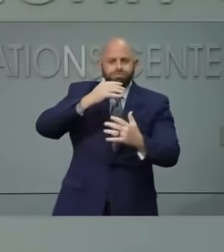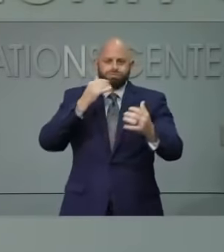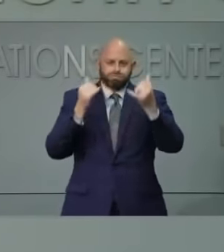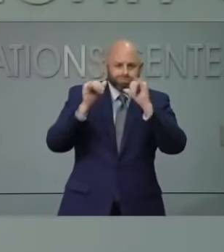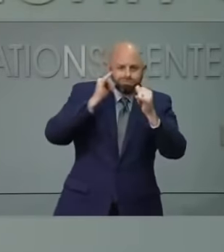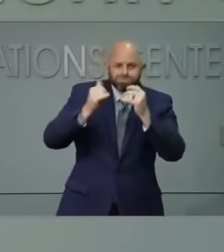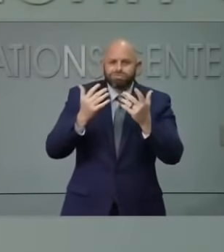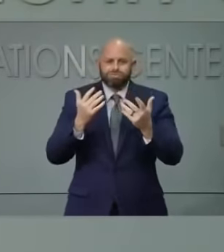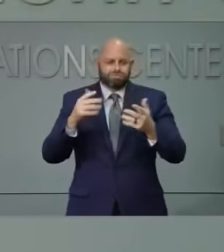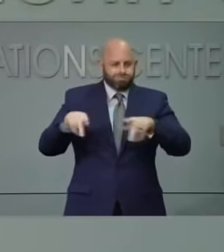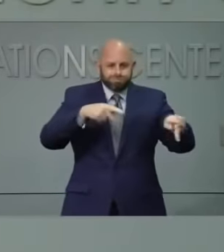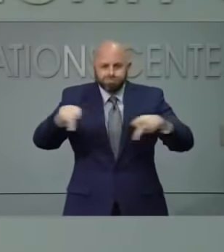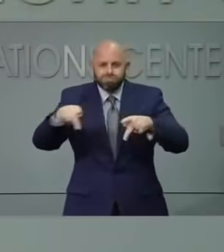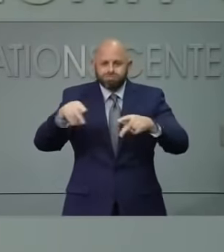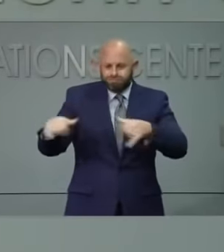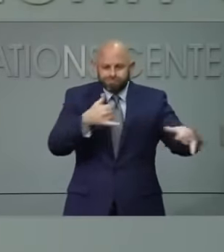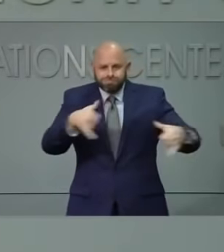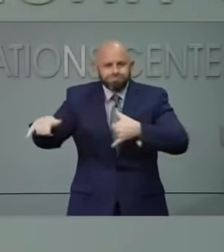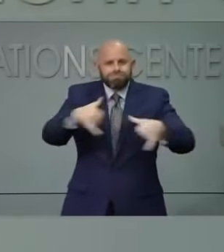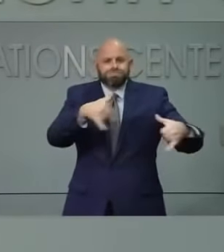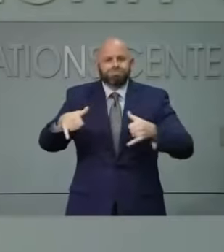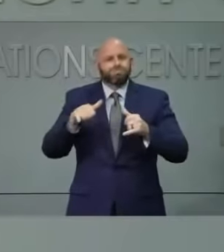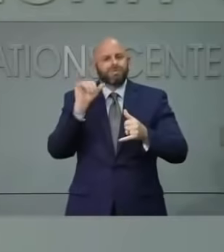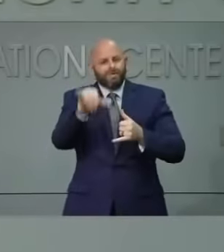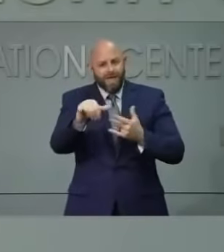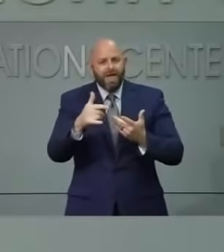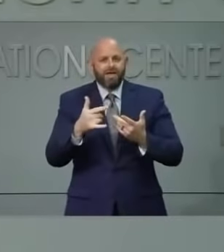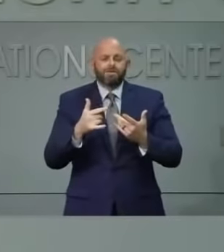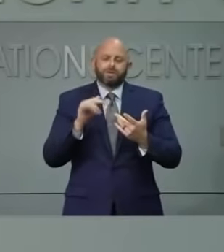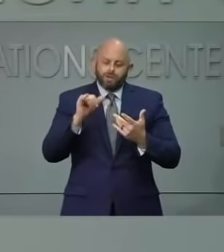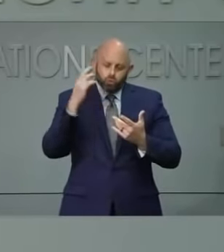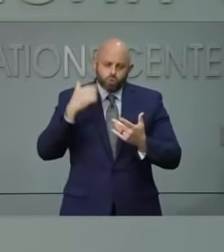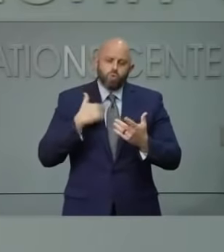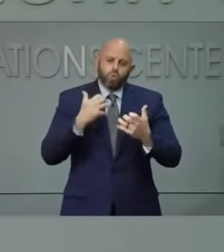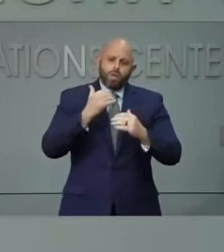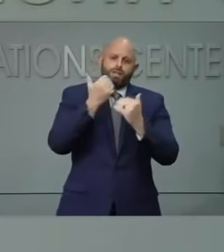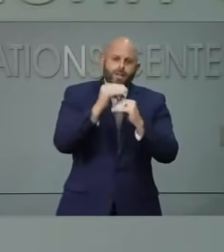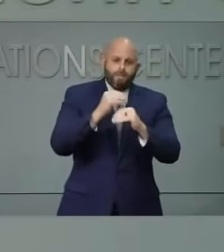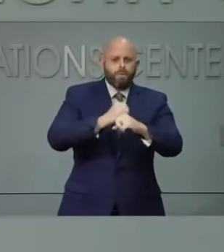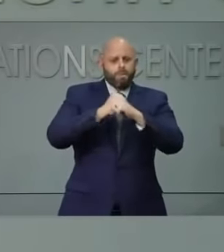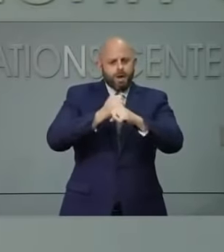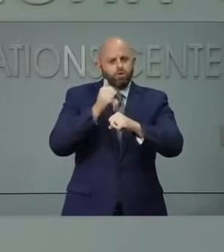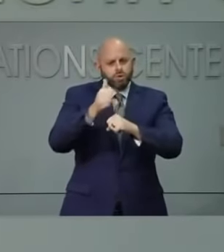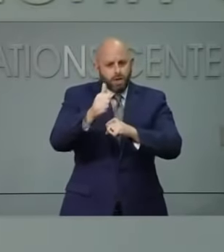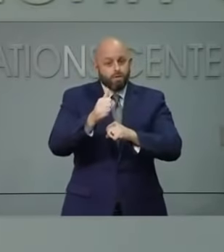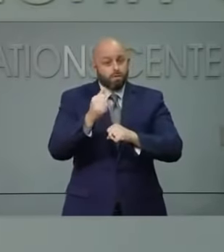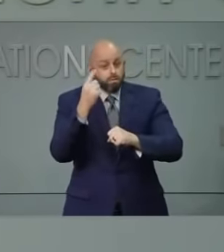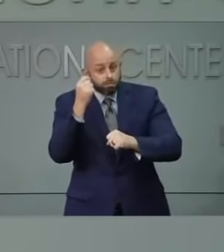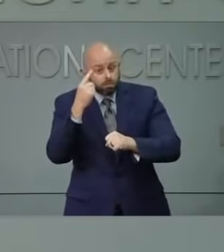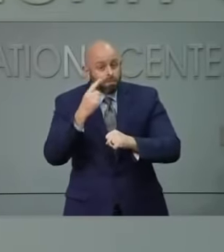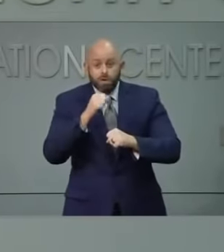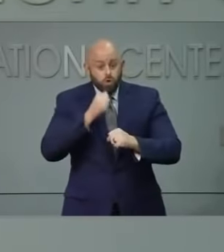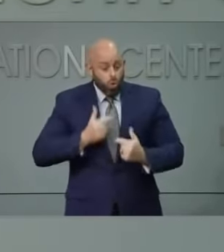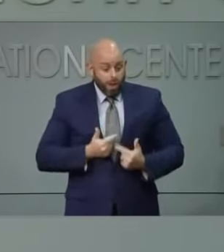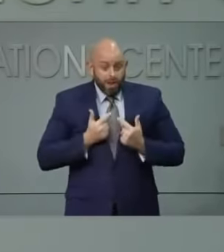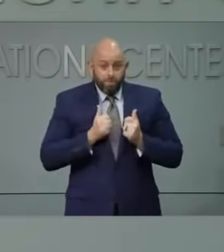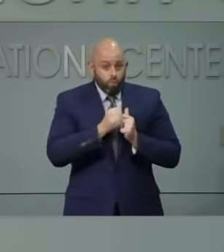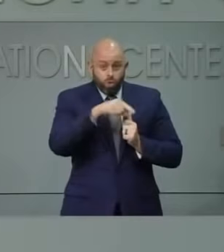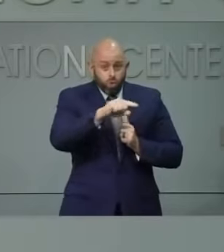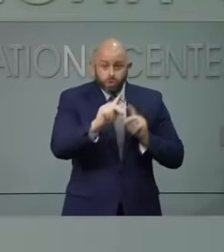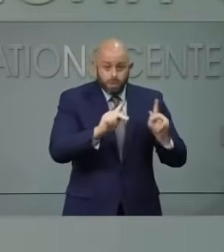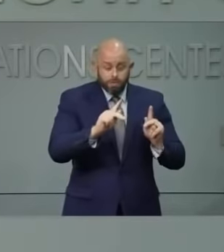gatherings, and to protect yourself when you're around other people who you don't live with. Next question, please.